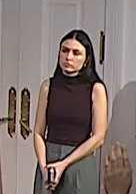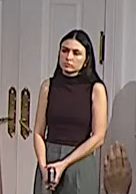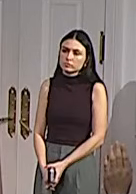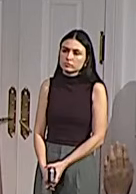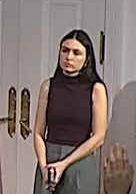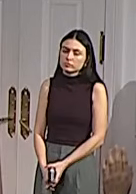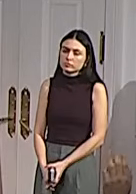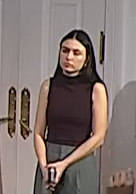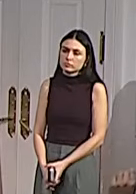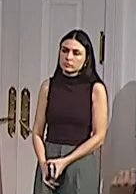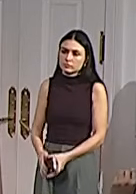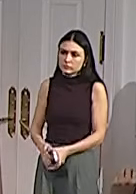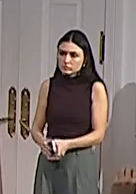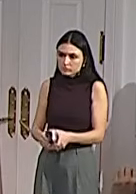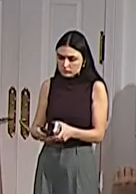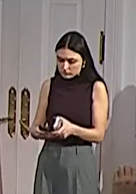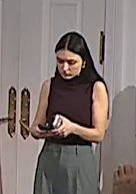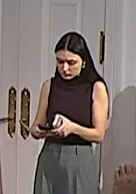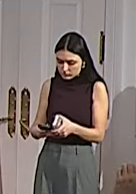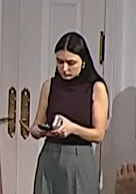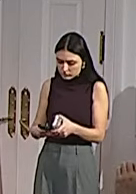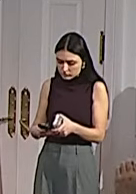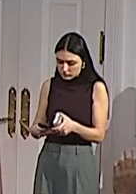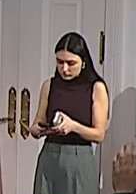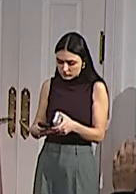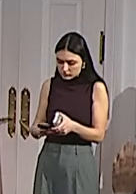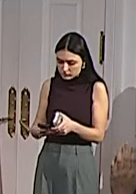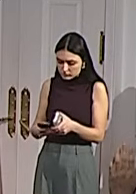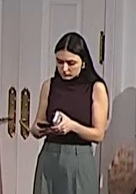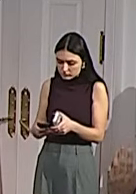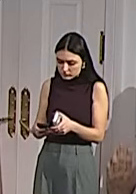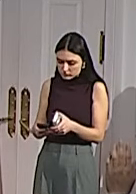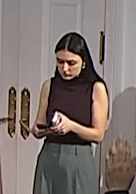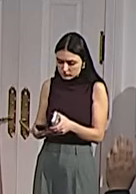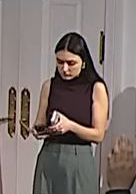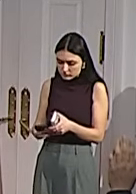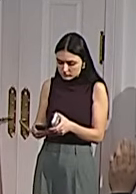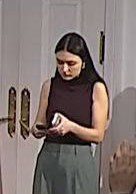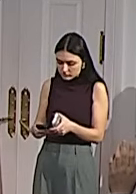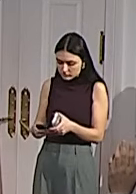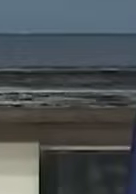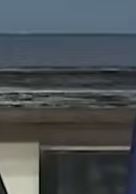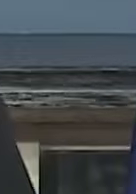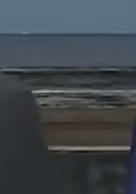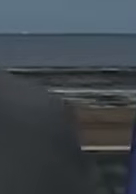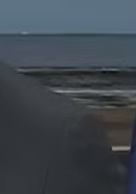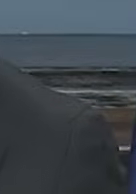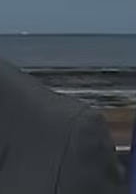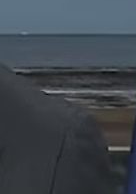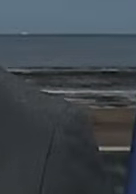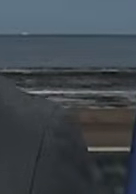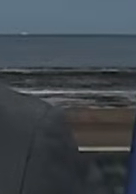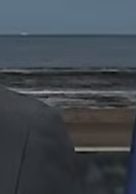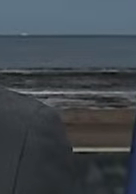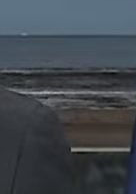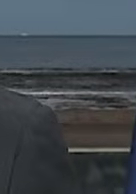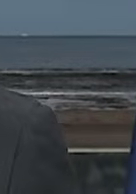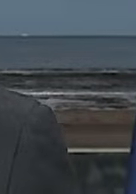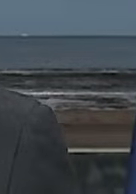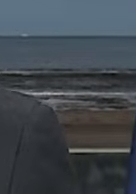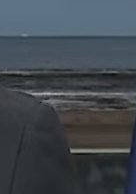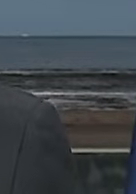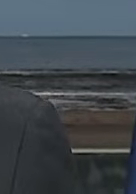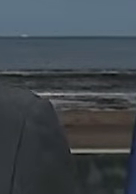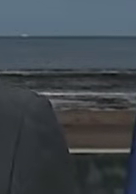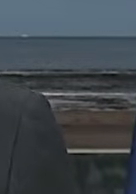portfolio. What do you think about the enforcement strategy there, and would you do anything to change it? Well, I think first and foremost, thank you for